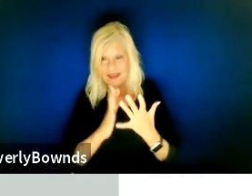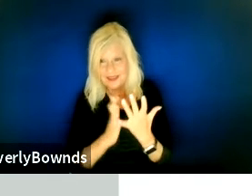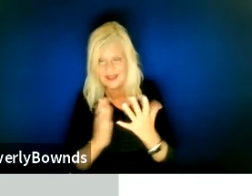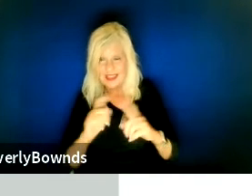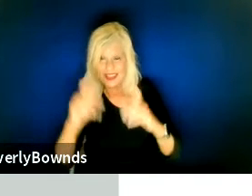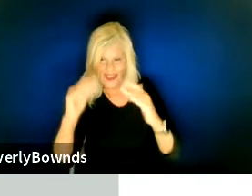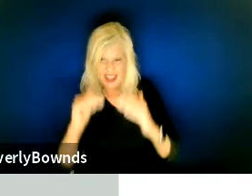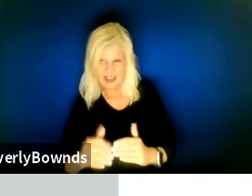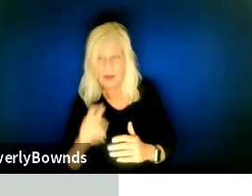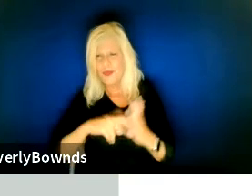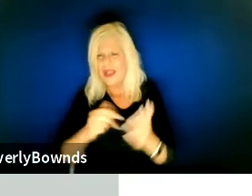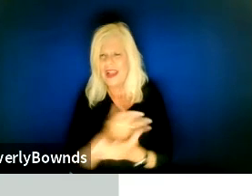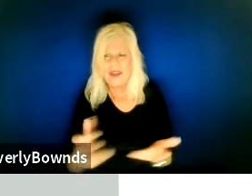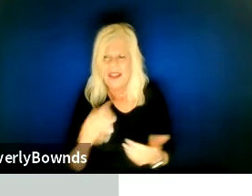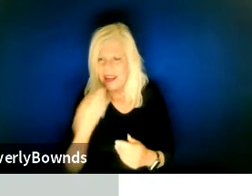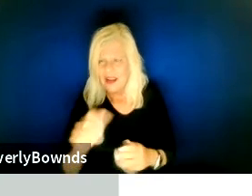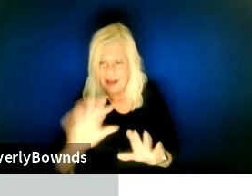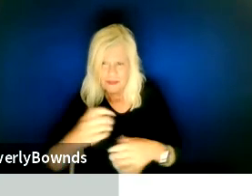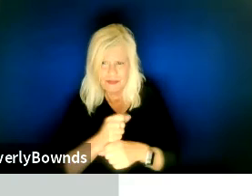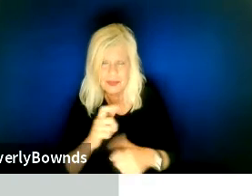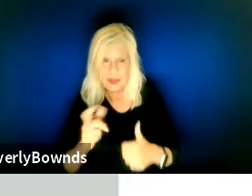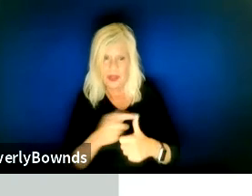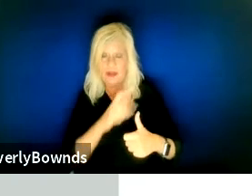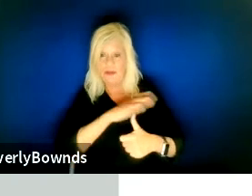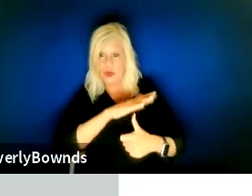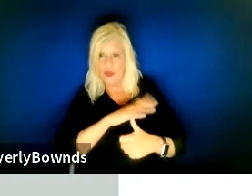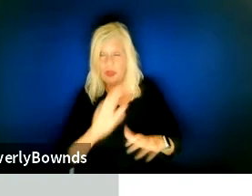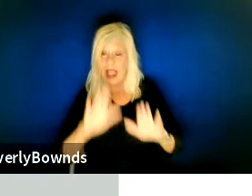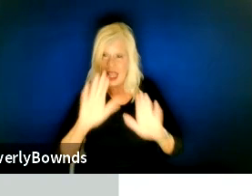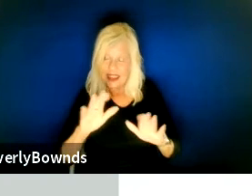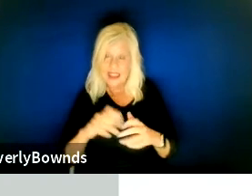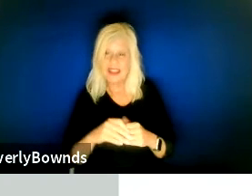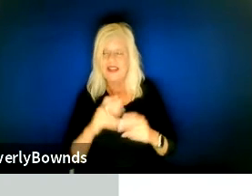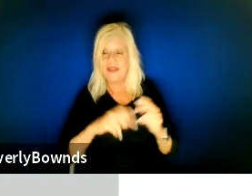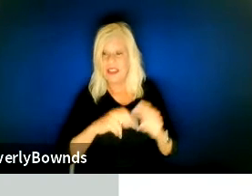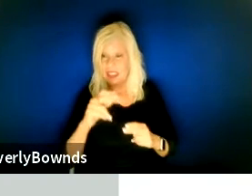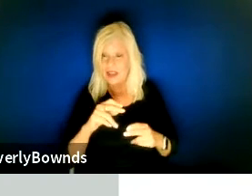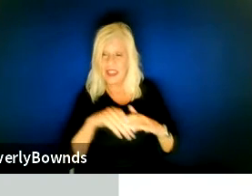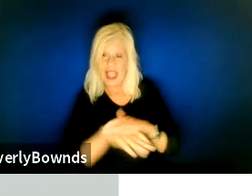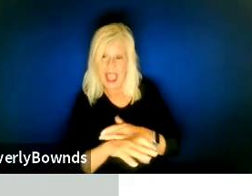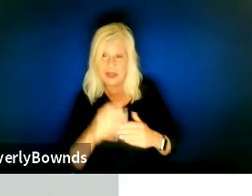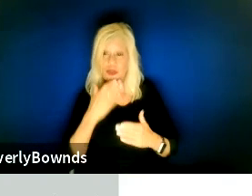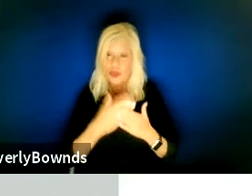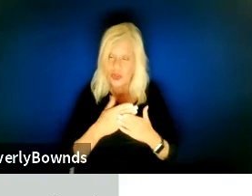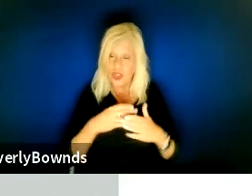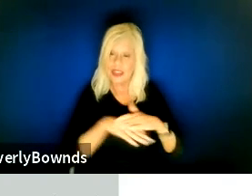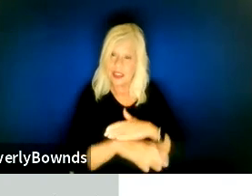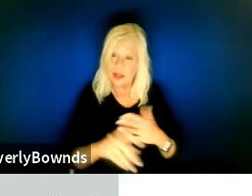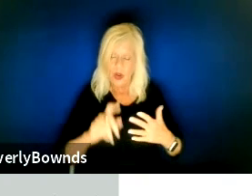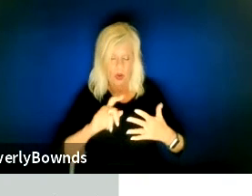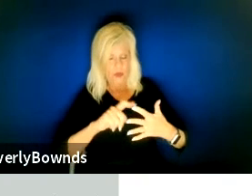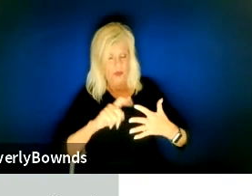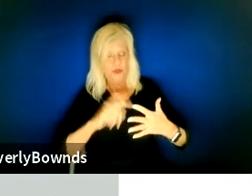over everything, but the first one was excellent accessibility. Second is good accessibility. Third is